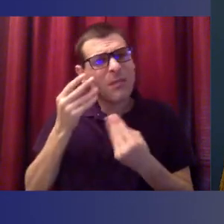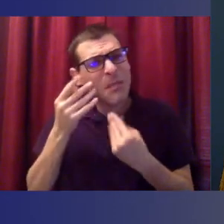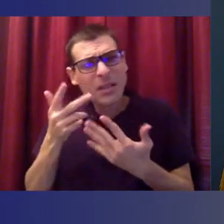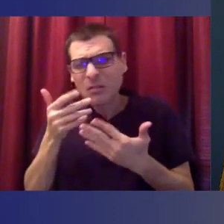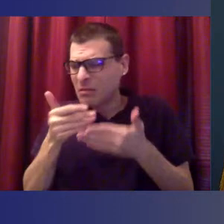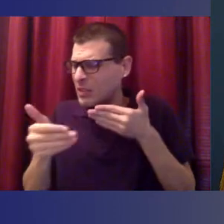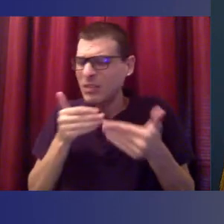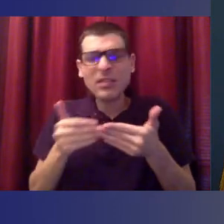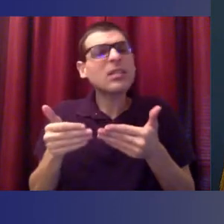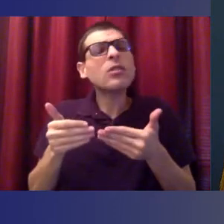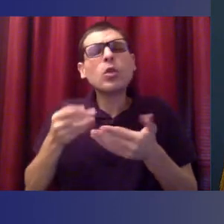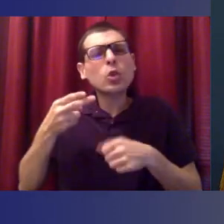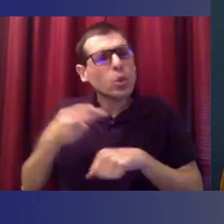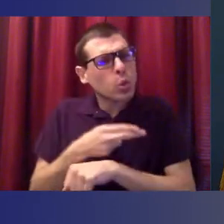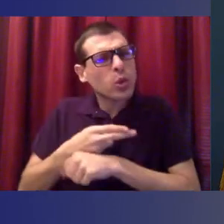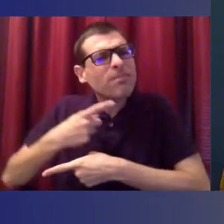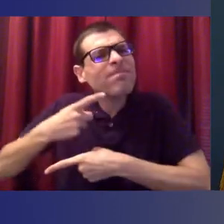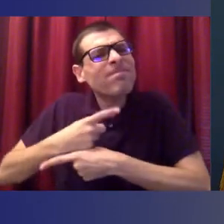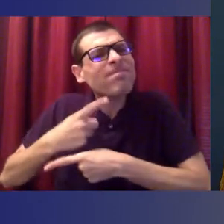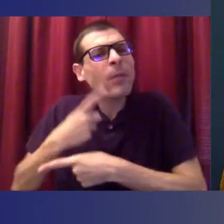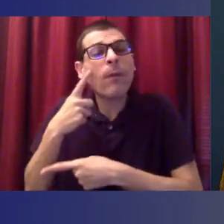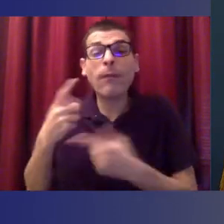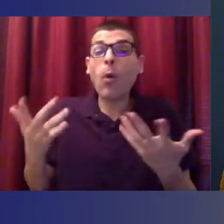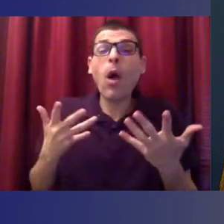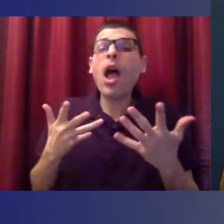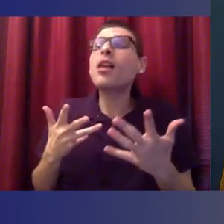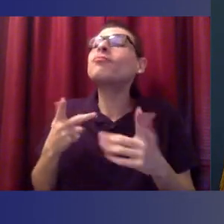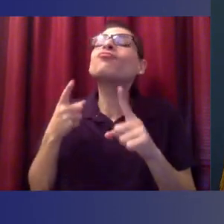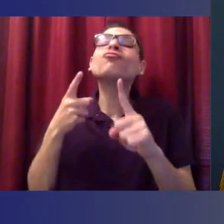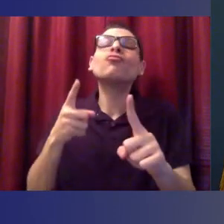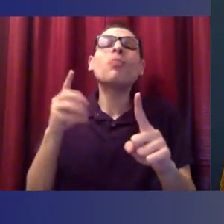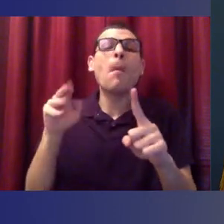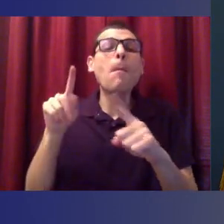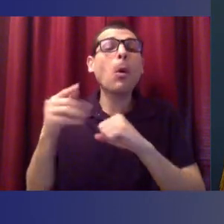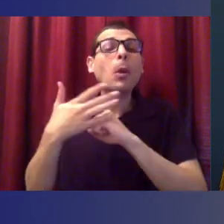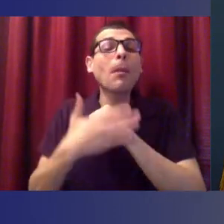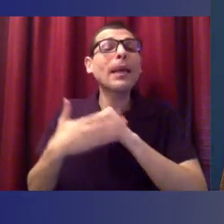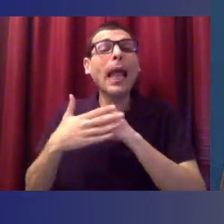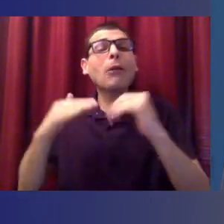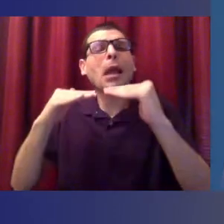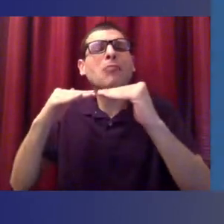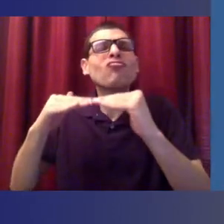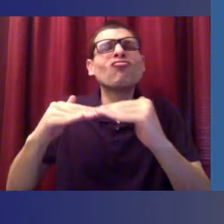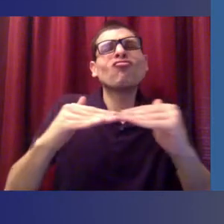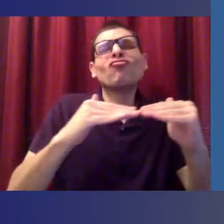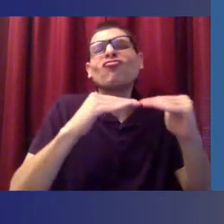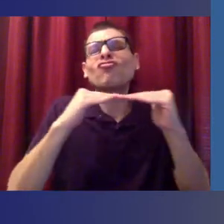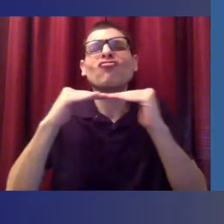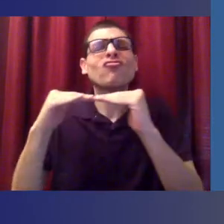a future Multnomah County where we lift up every community member.